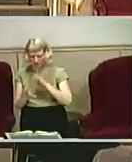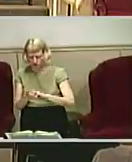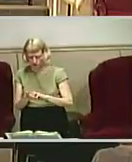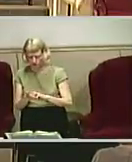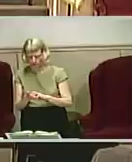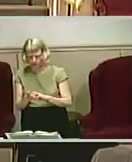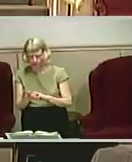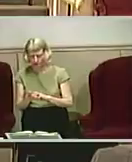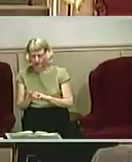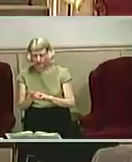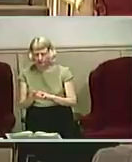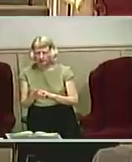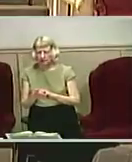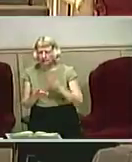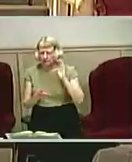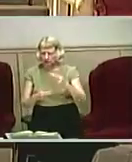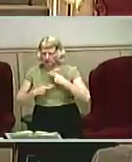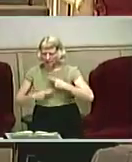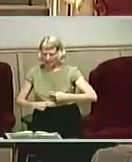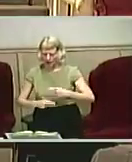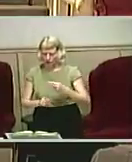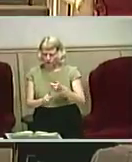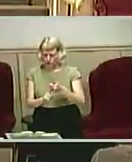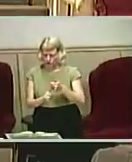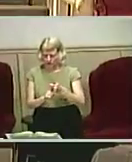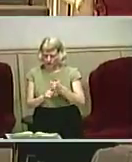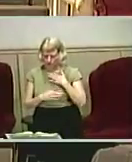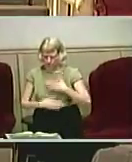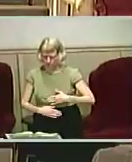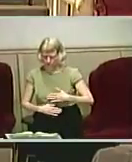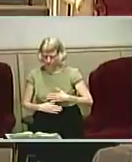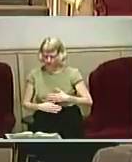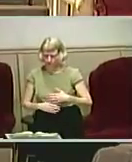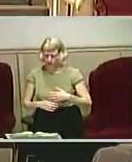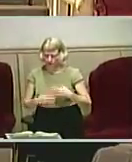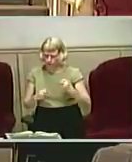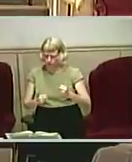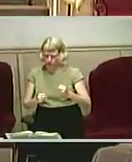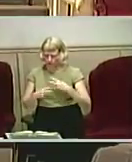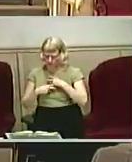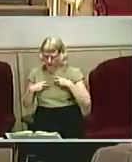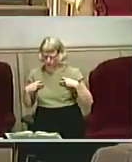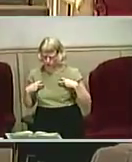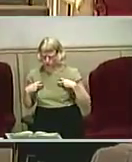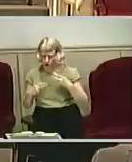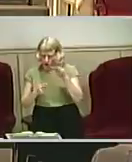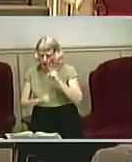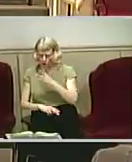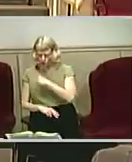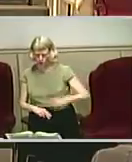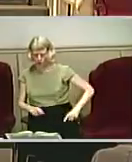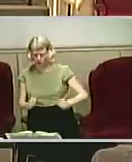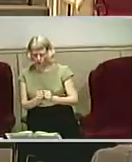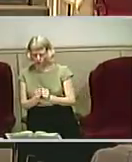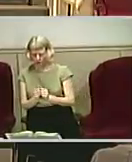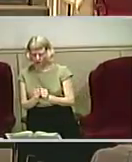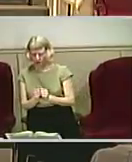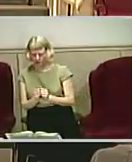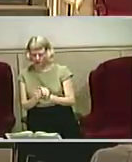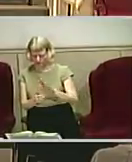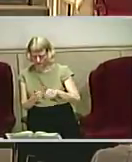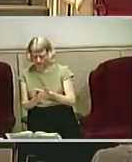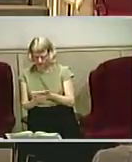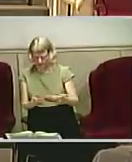evil. It shall be health to thy navel and marrow to thy bones. Honor the Lord with thy